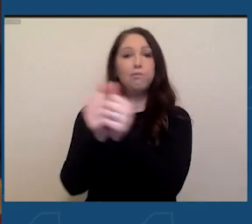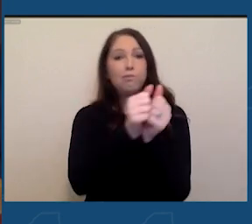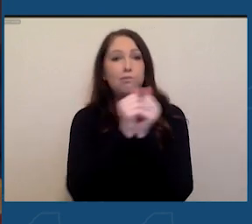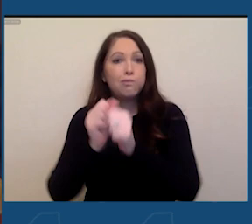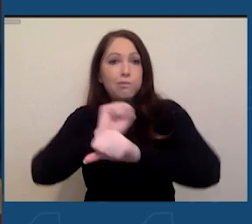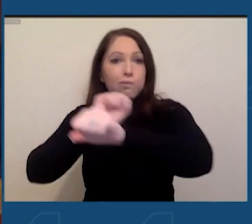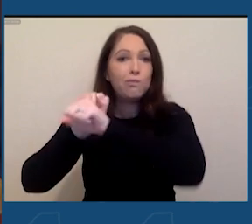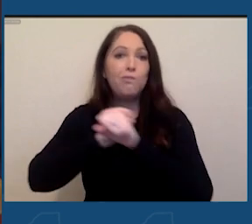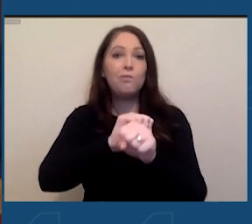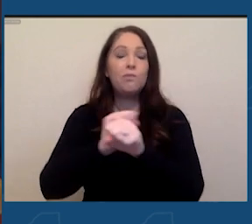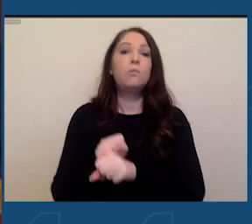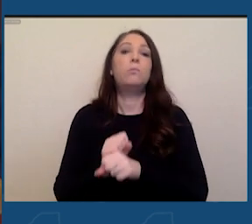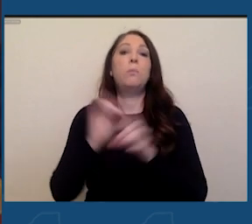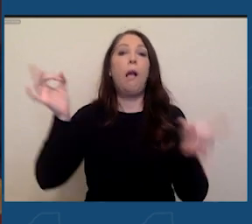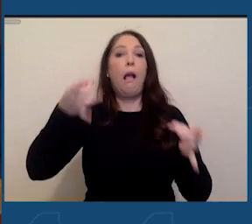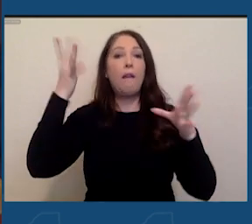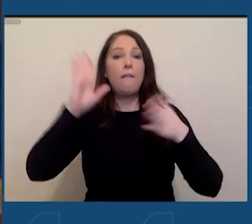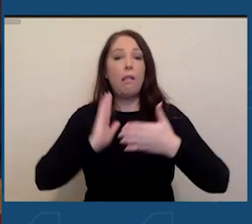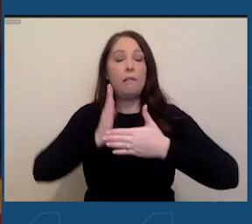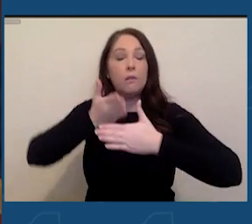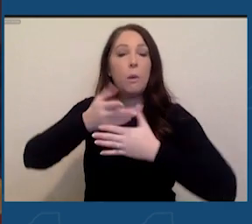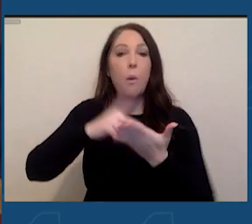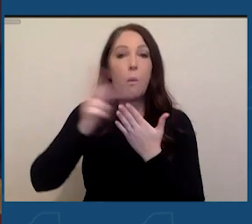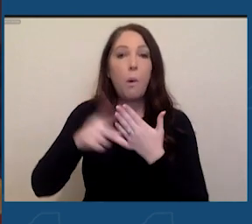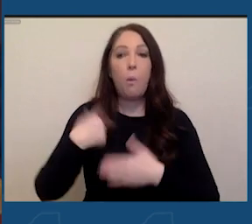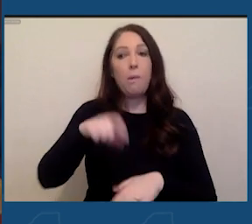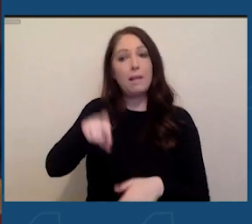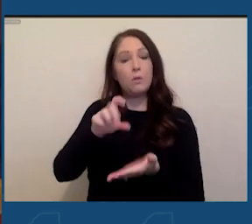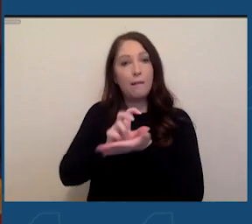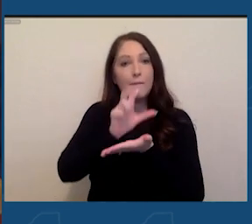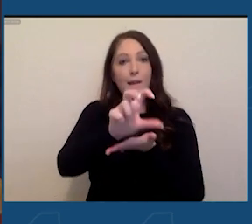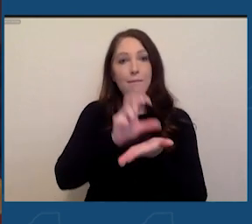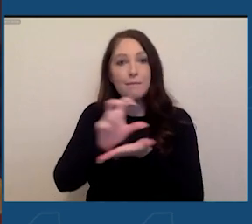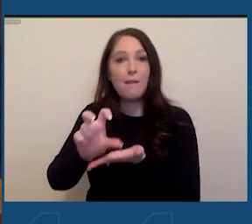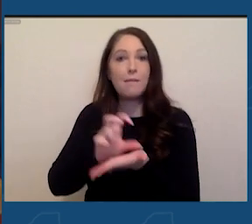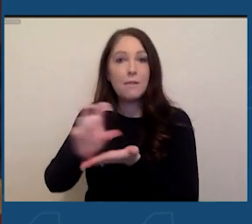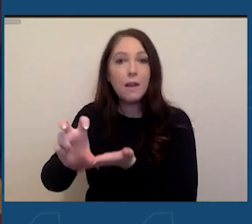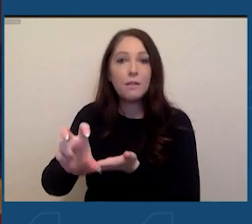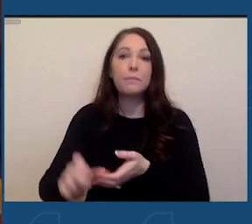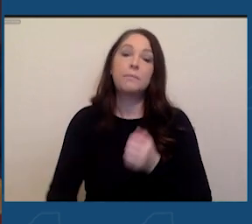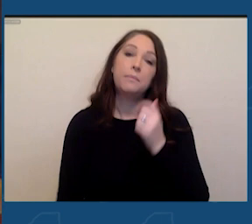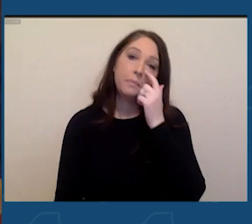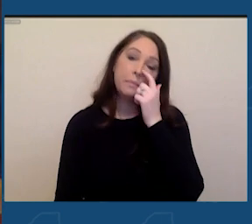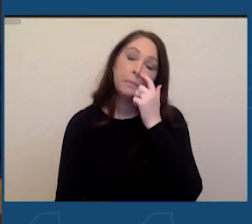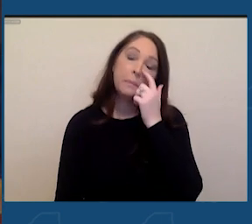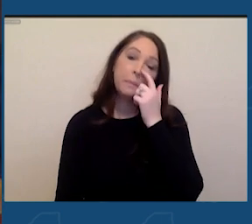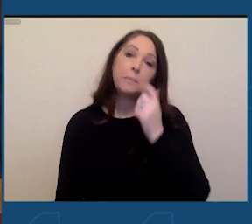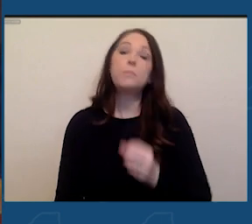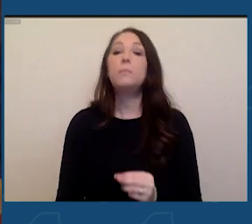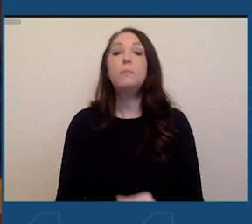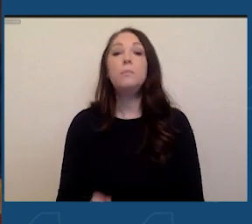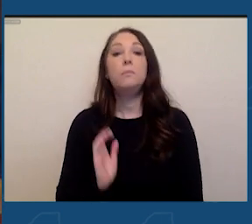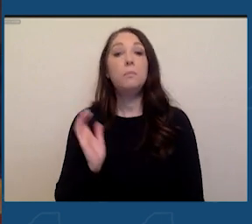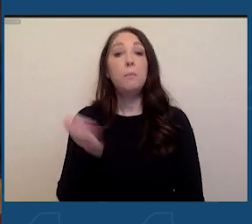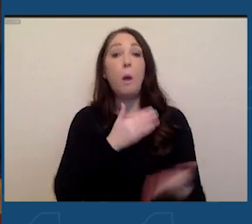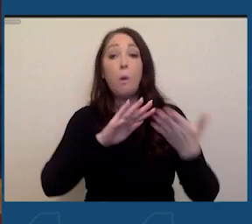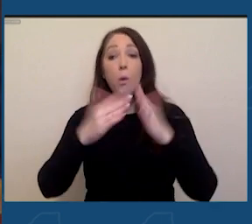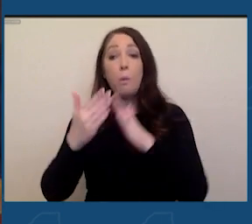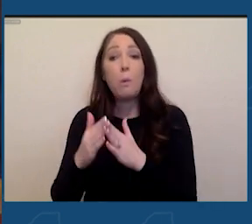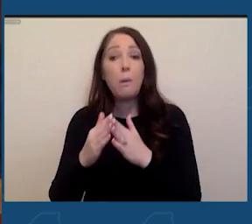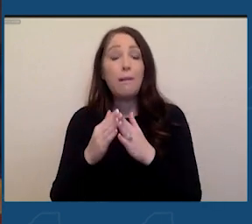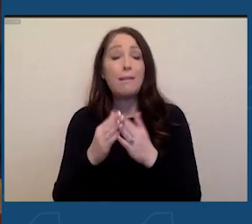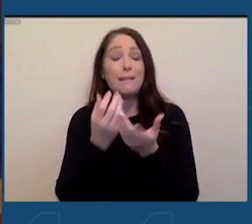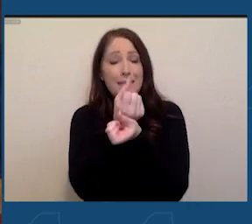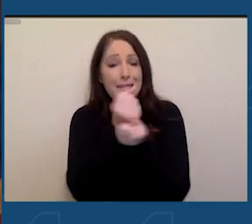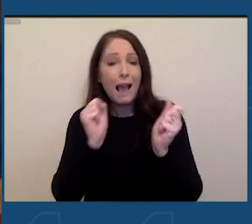programs that give people an alternative. We have to keep investing in them and expanding all we can do to help our communities be safe, not just feel safe, but